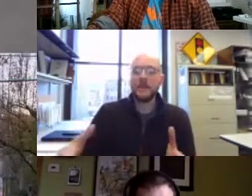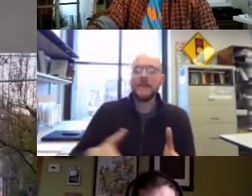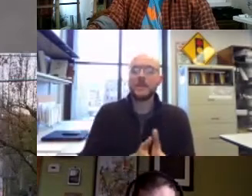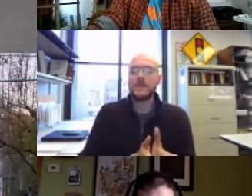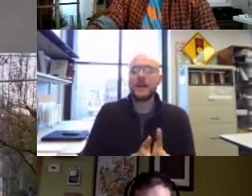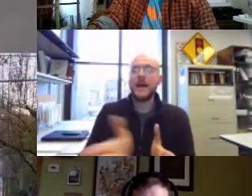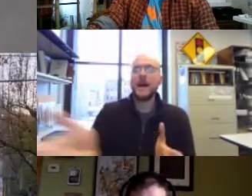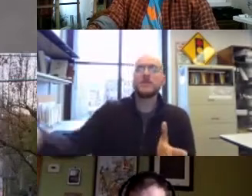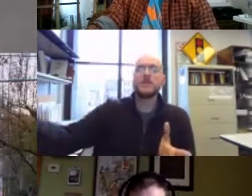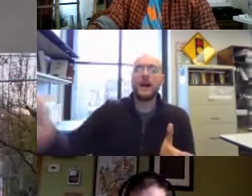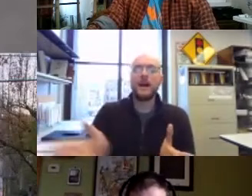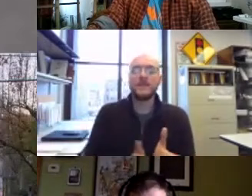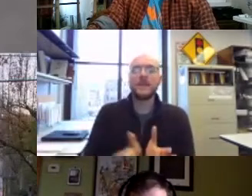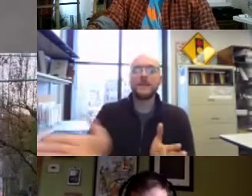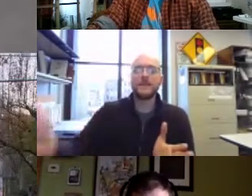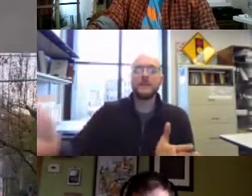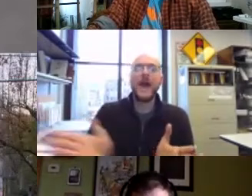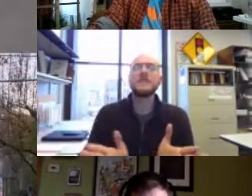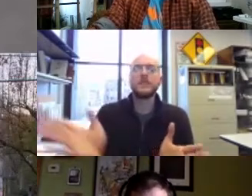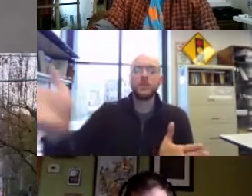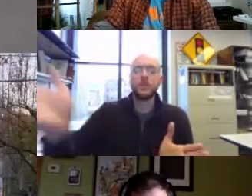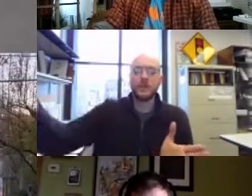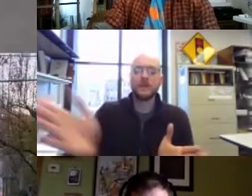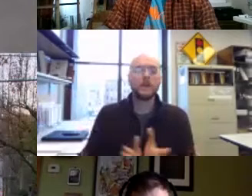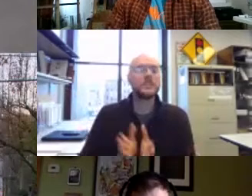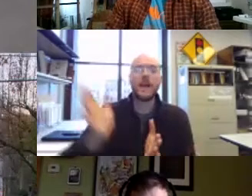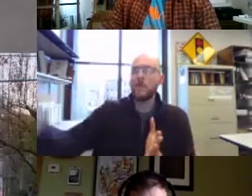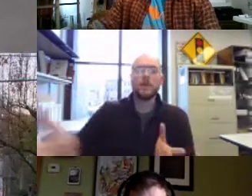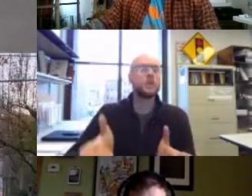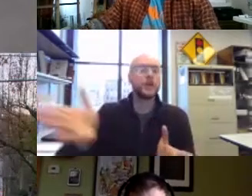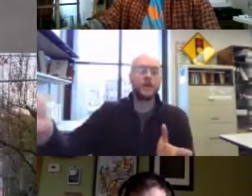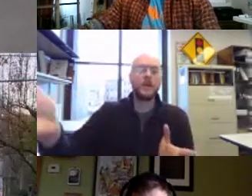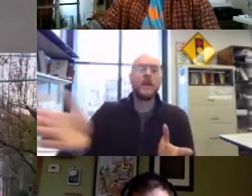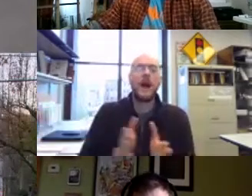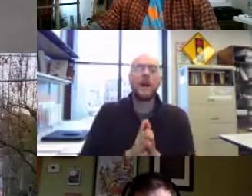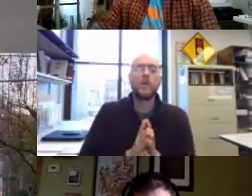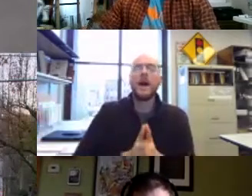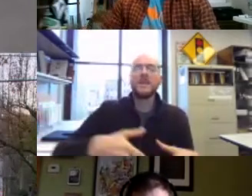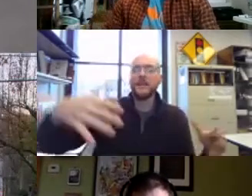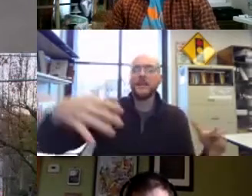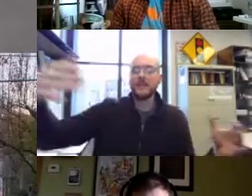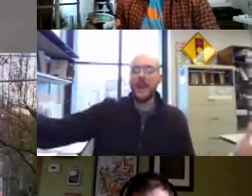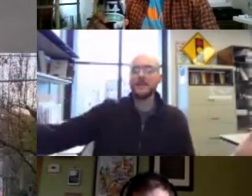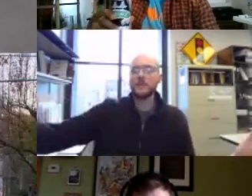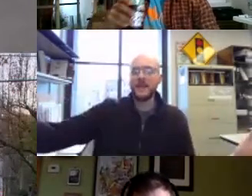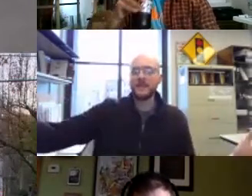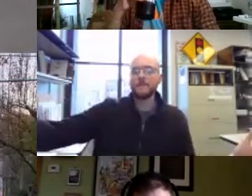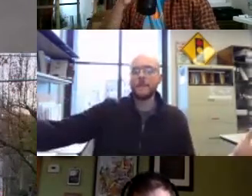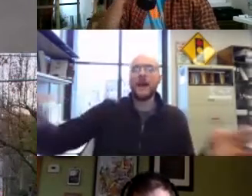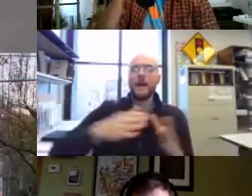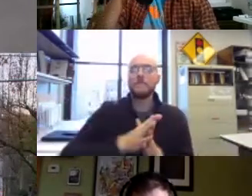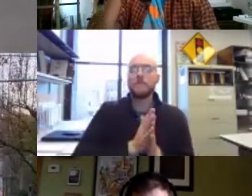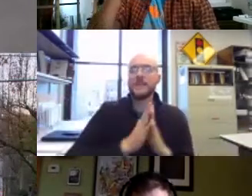intersection that allows a cyclist to access the street or sidewalk or a trail without needing to have the